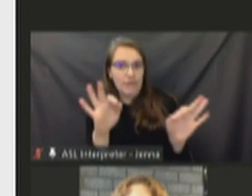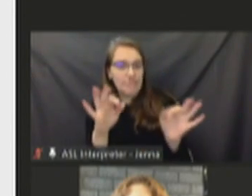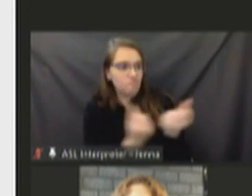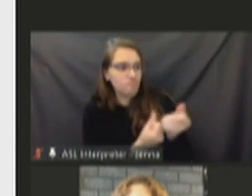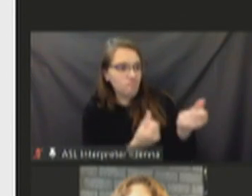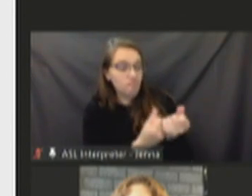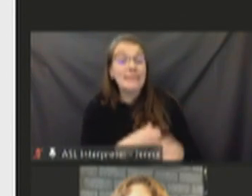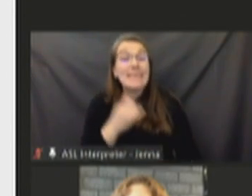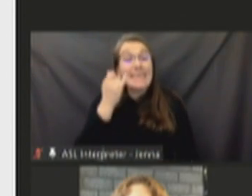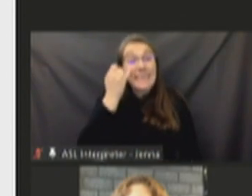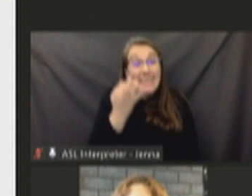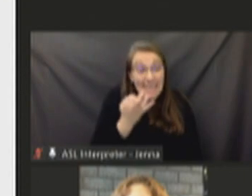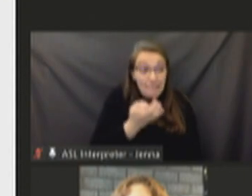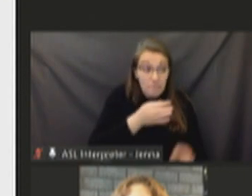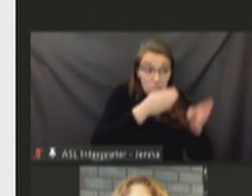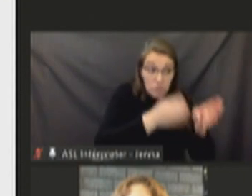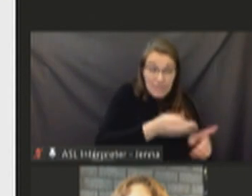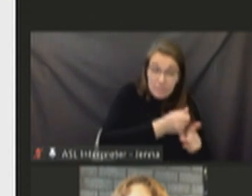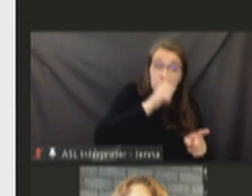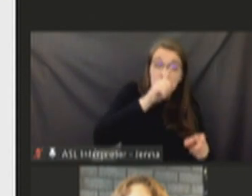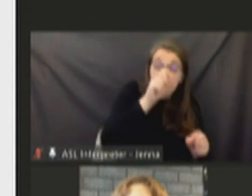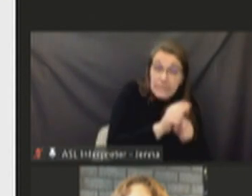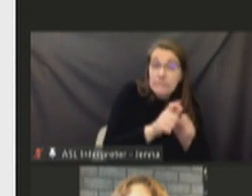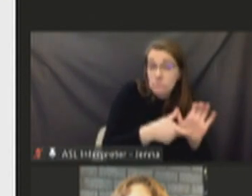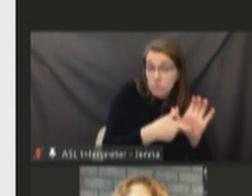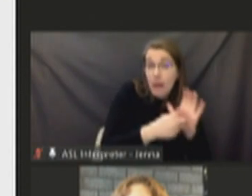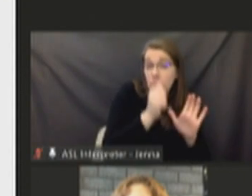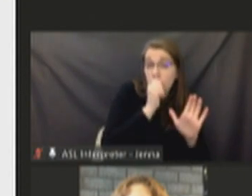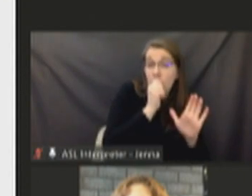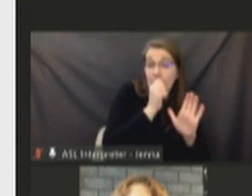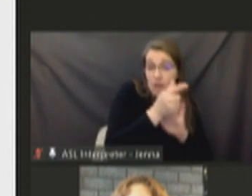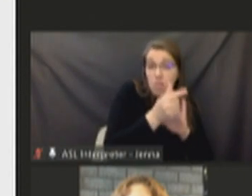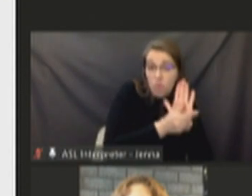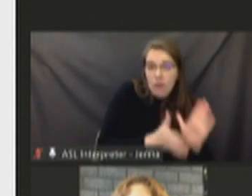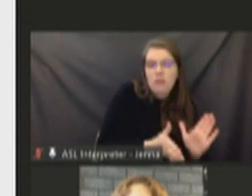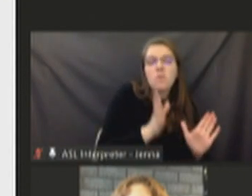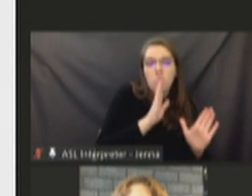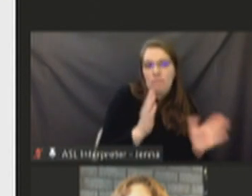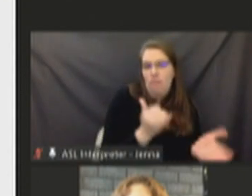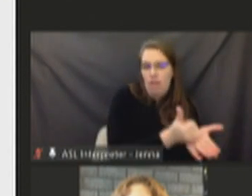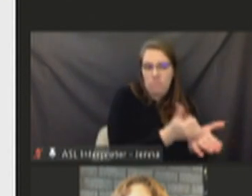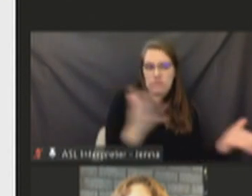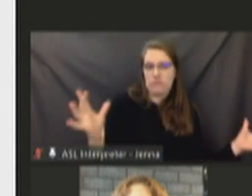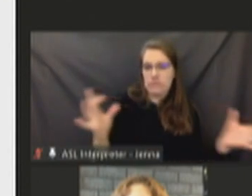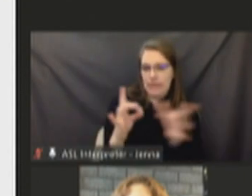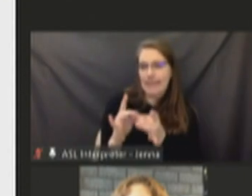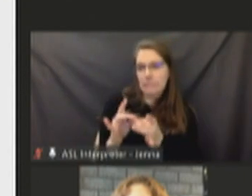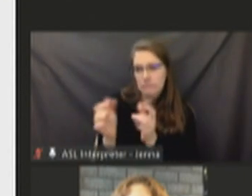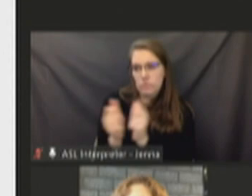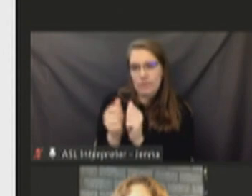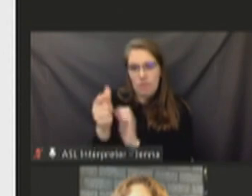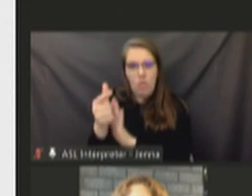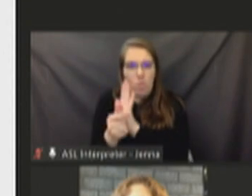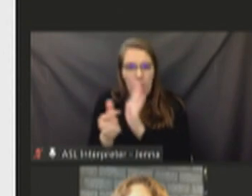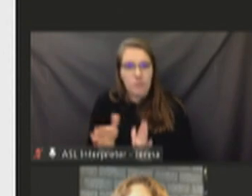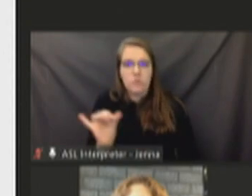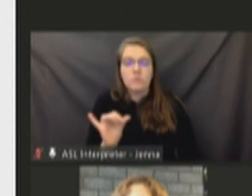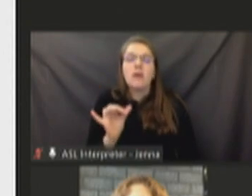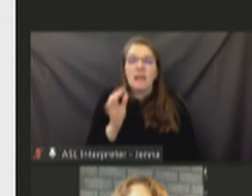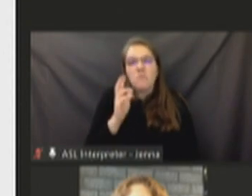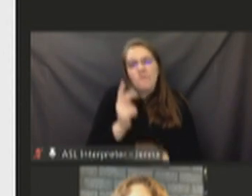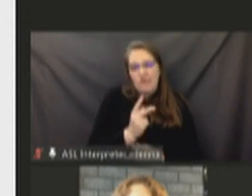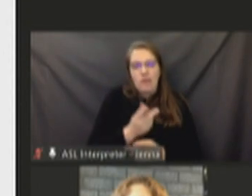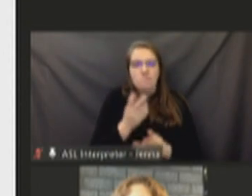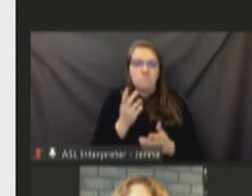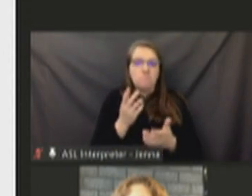then we can connect them as well. Hopefully, given that there's a payment plan that could help them meet the financial aspect to pay for their